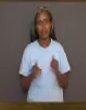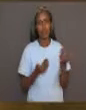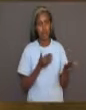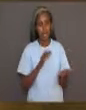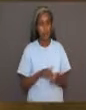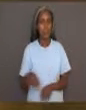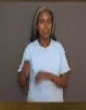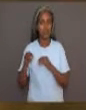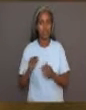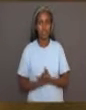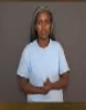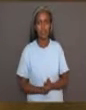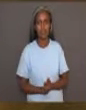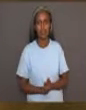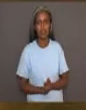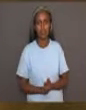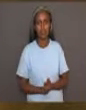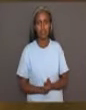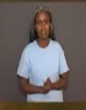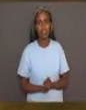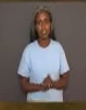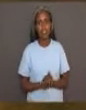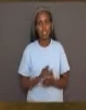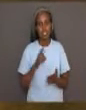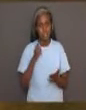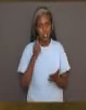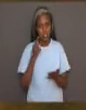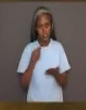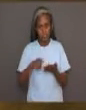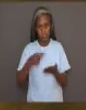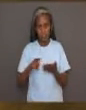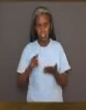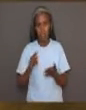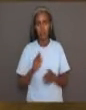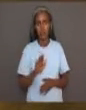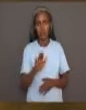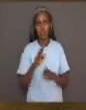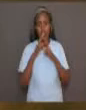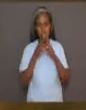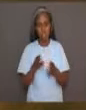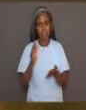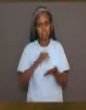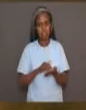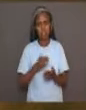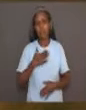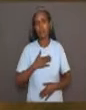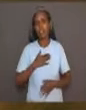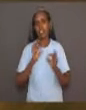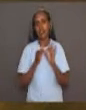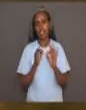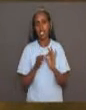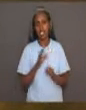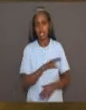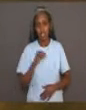Welcome back, students. Check your answer against my definition